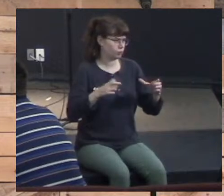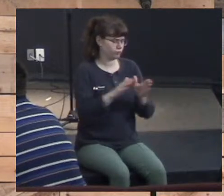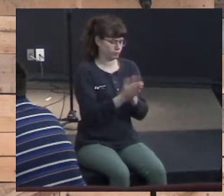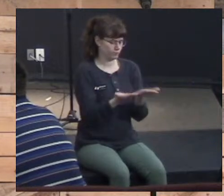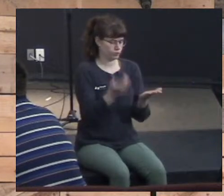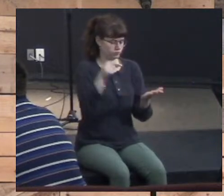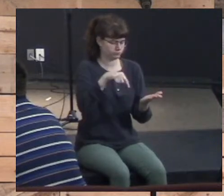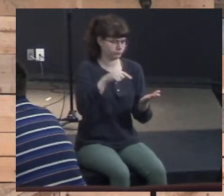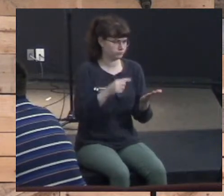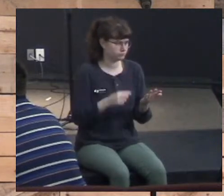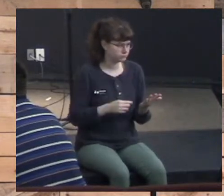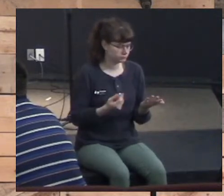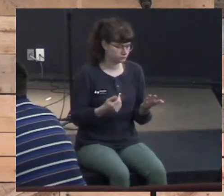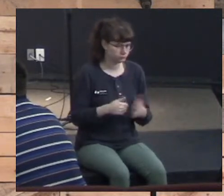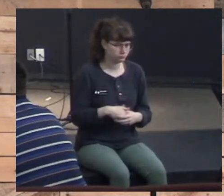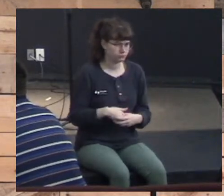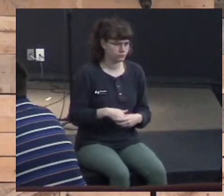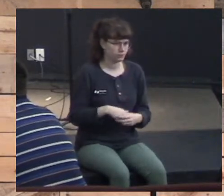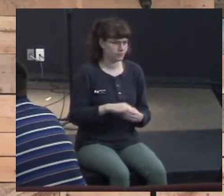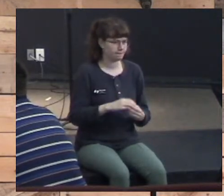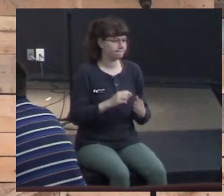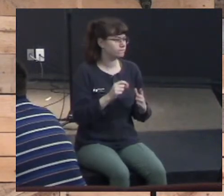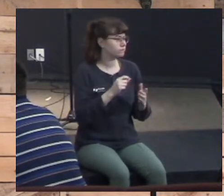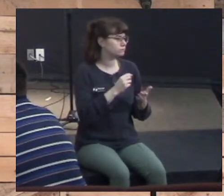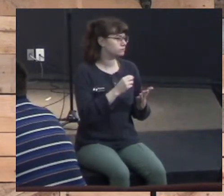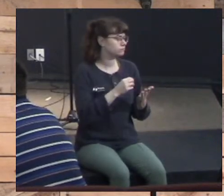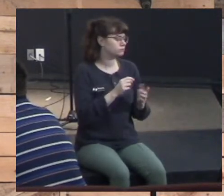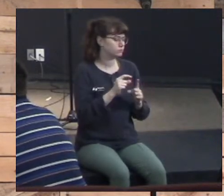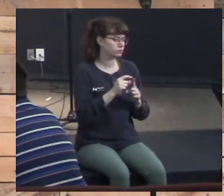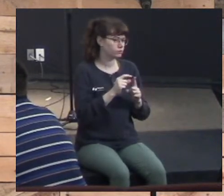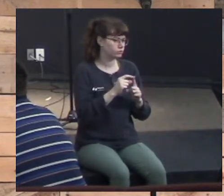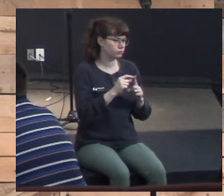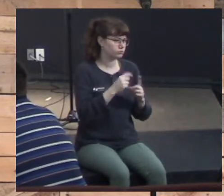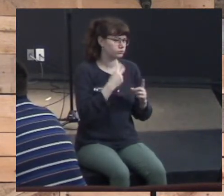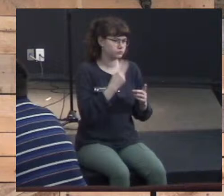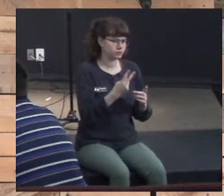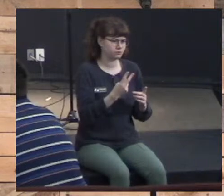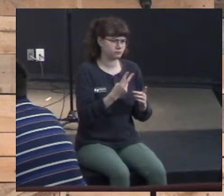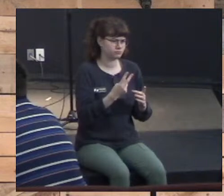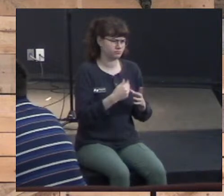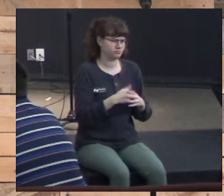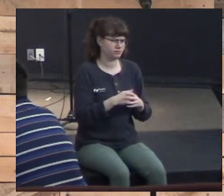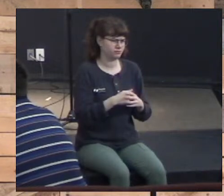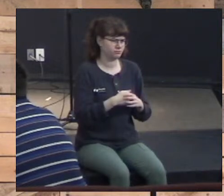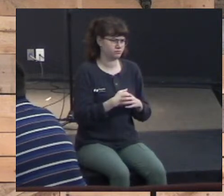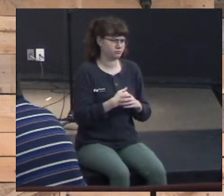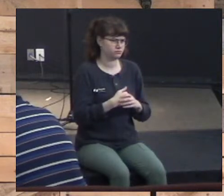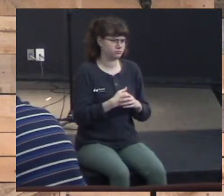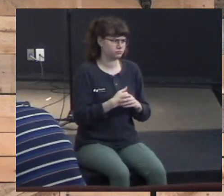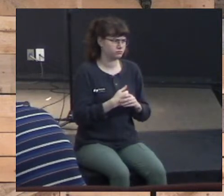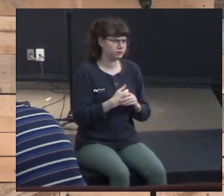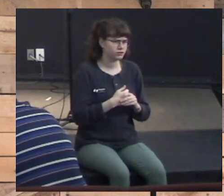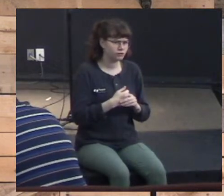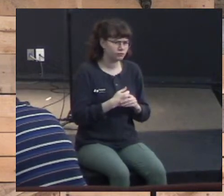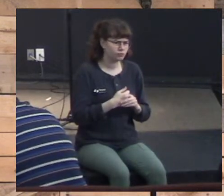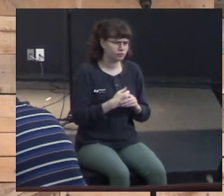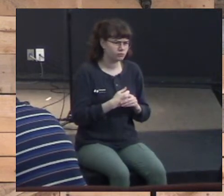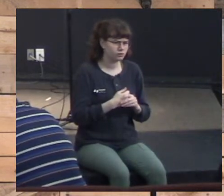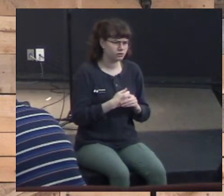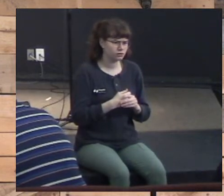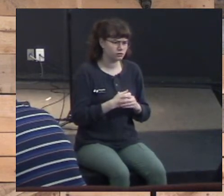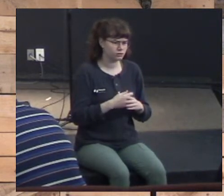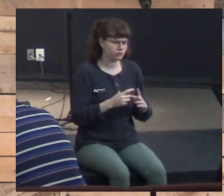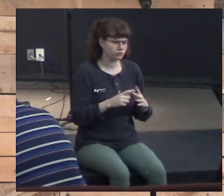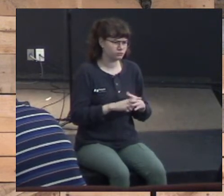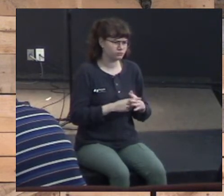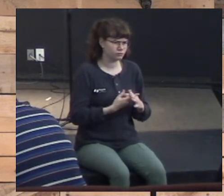So Ecclesiastes says in verse 11, it says, the race is not to the swift, or the battle to the strong, nor